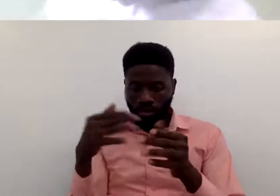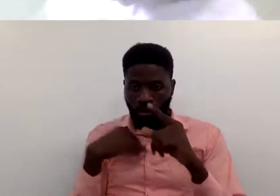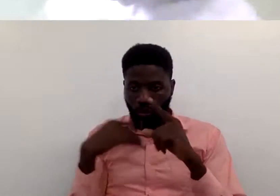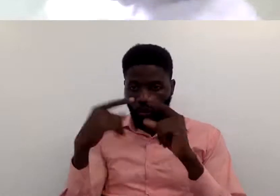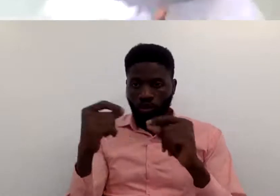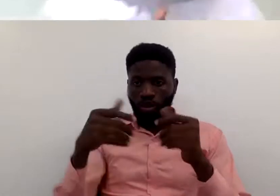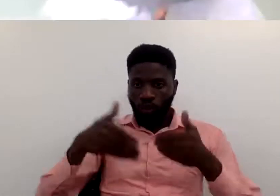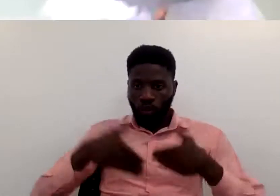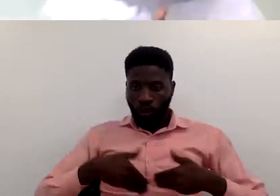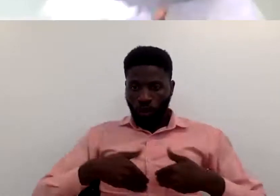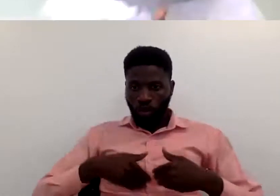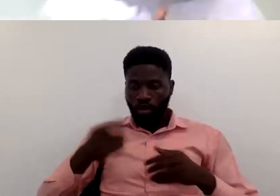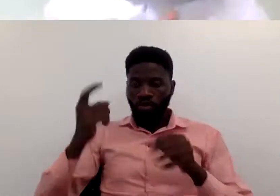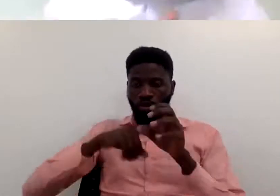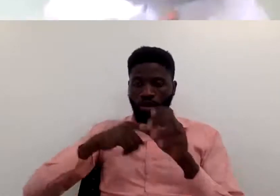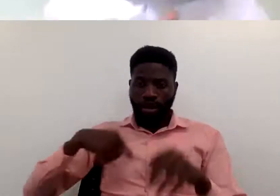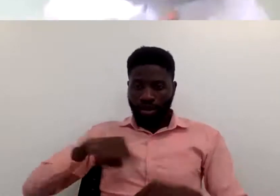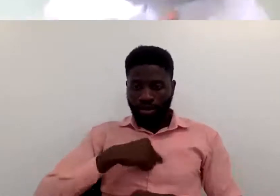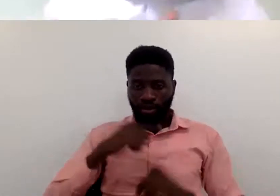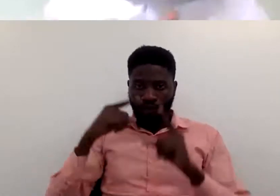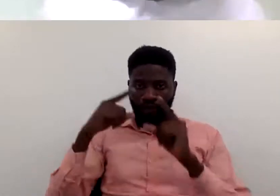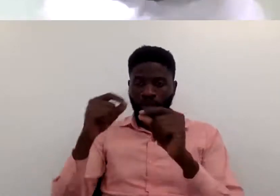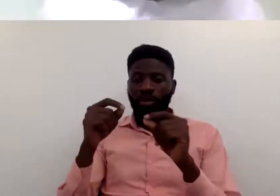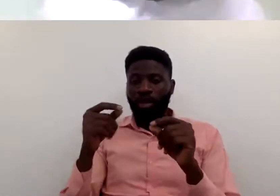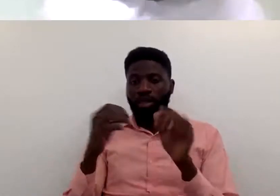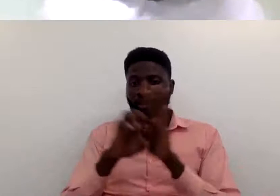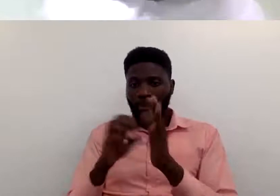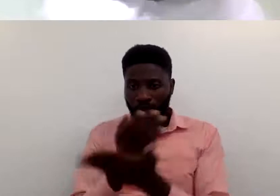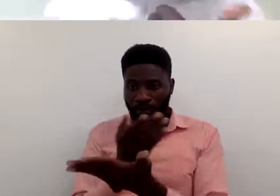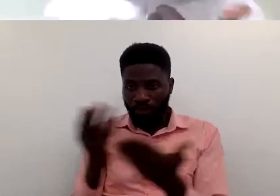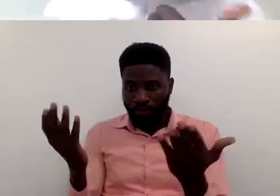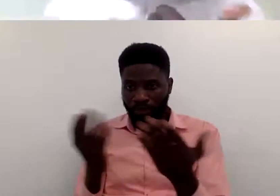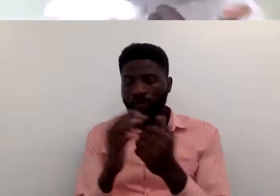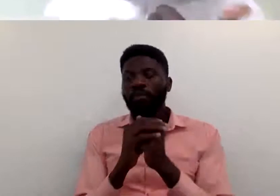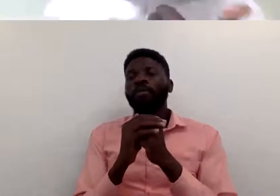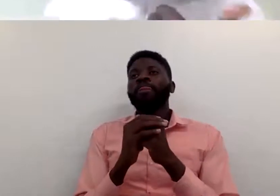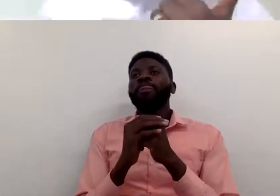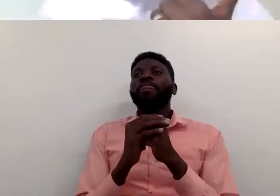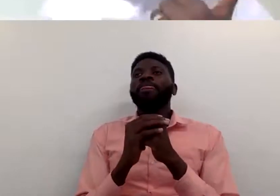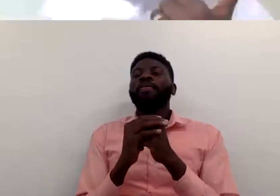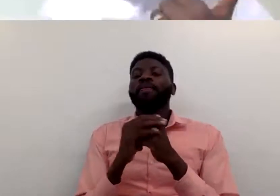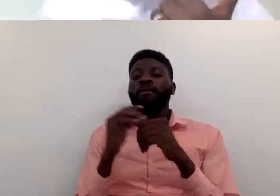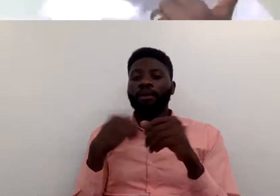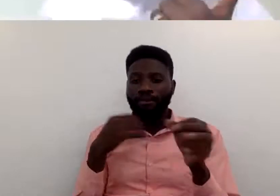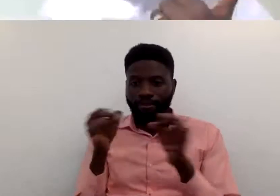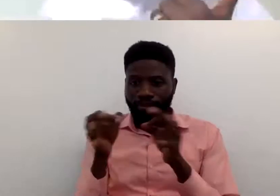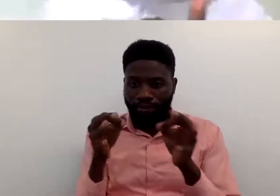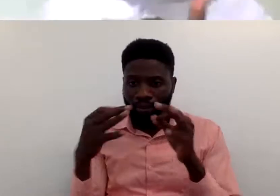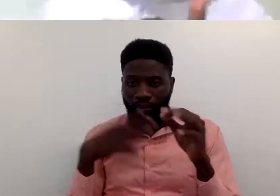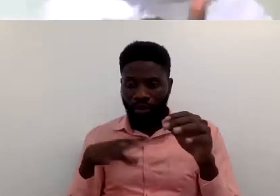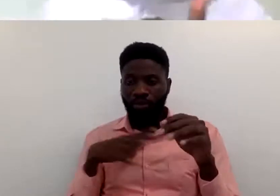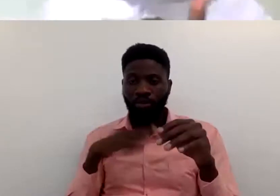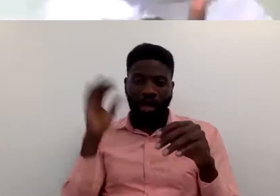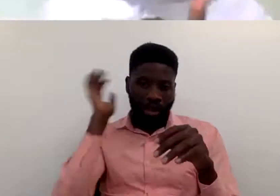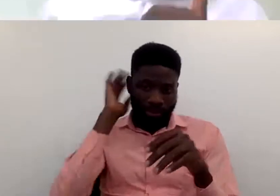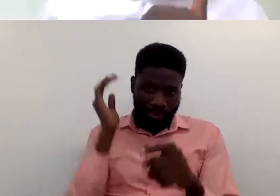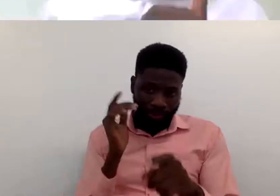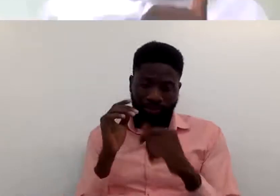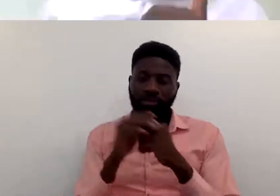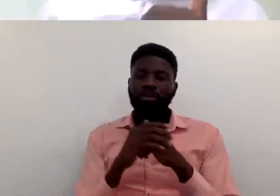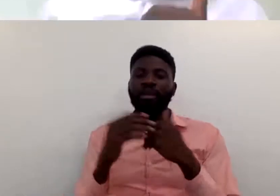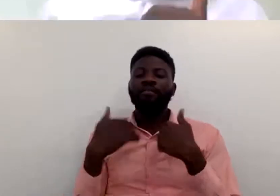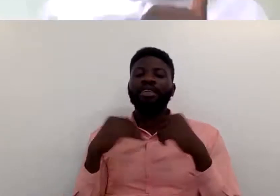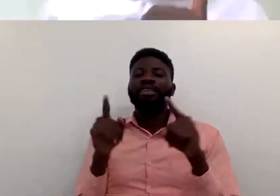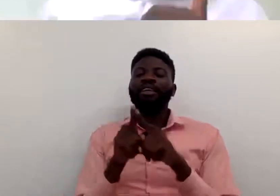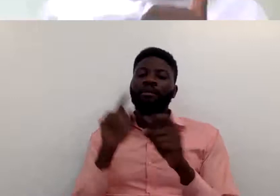those who are joining us and like yourselves, and I keep telling people, listen, there is also a lot